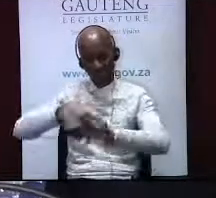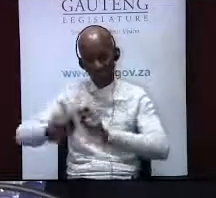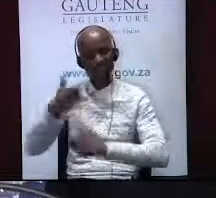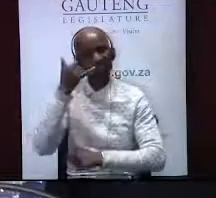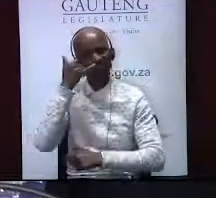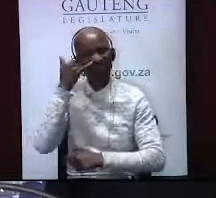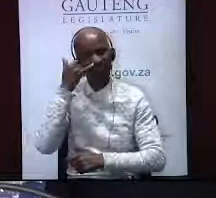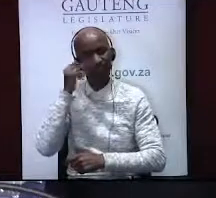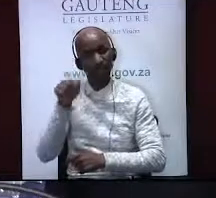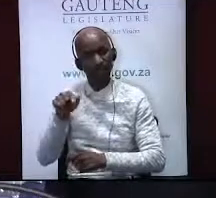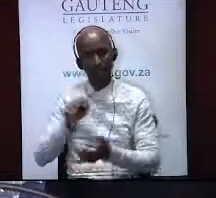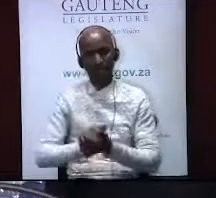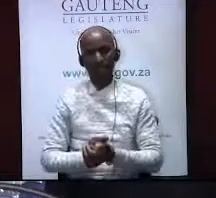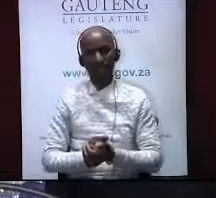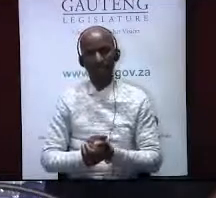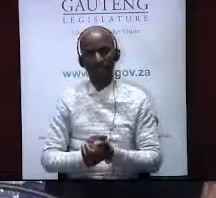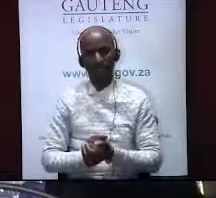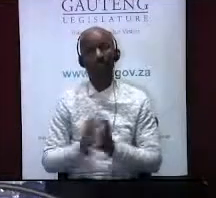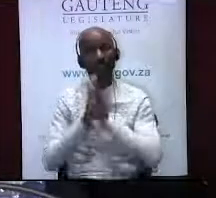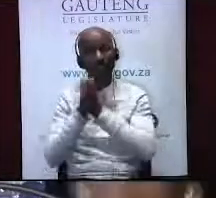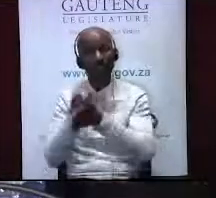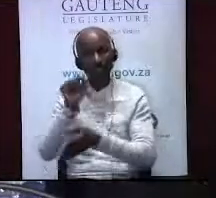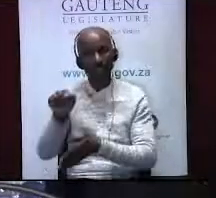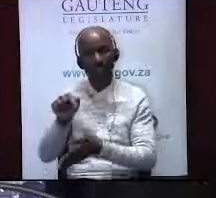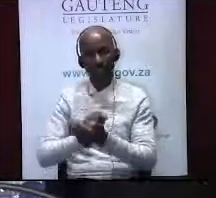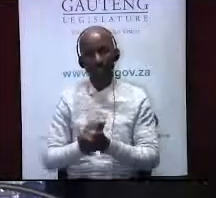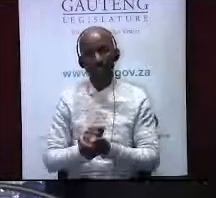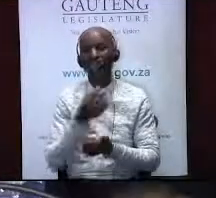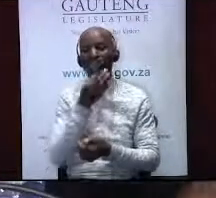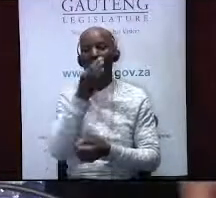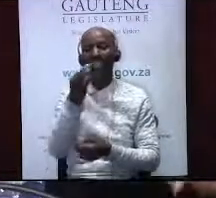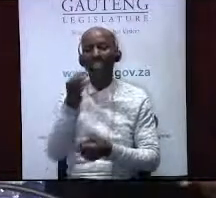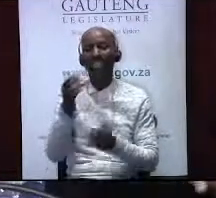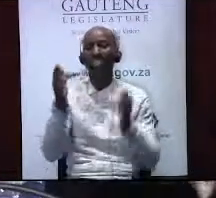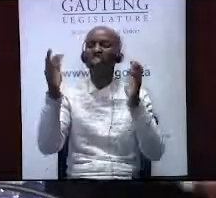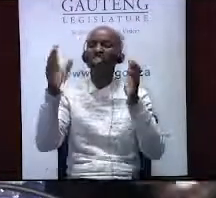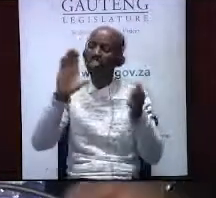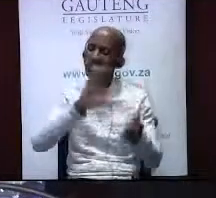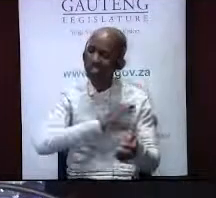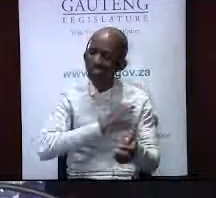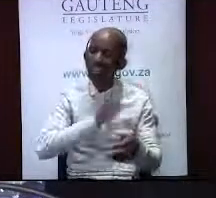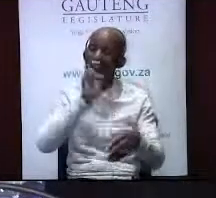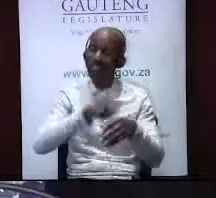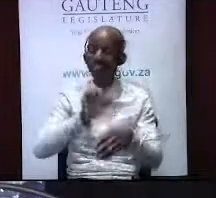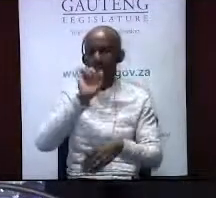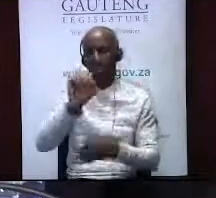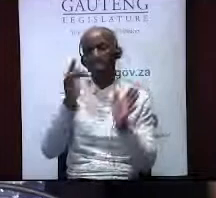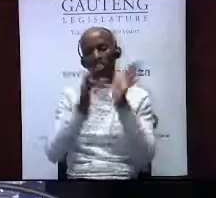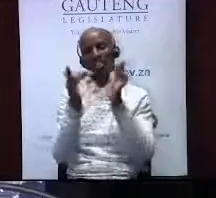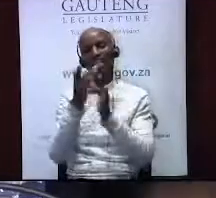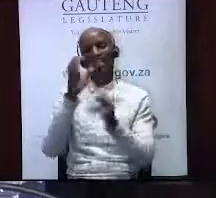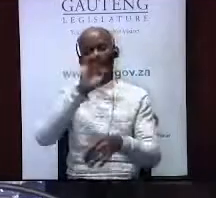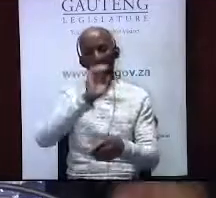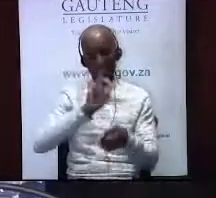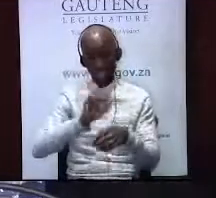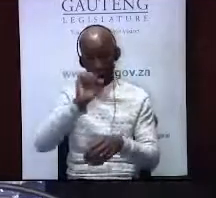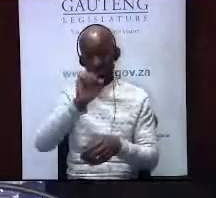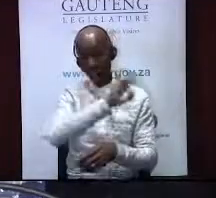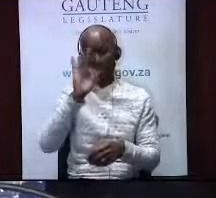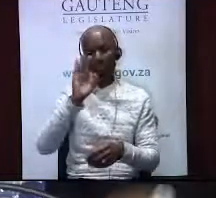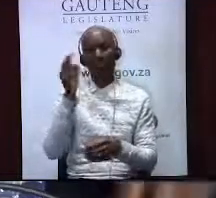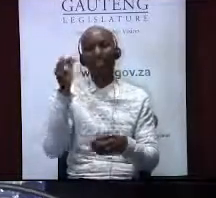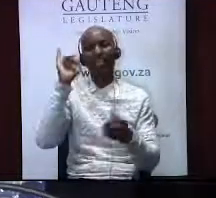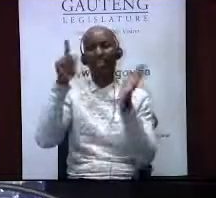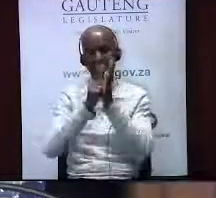to them, call them and say, Jesus needs you. Highly legally in the